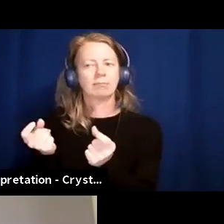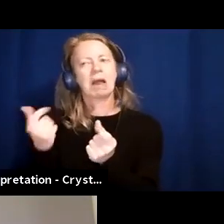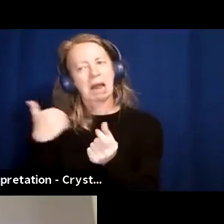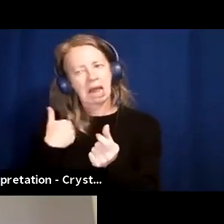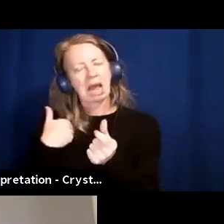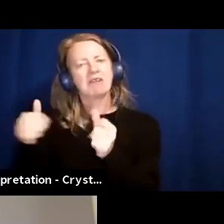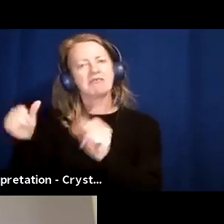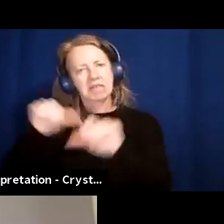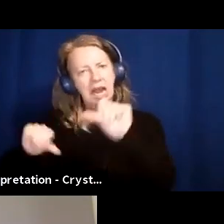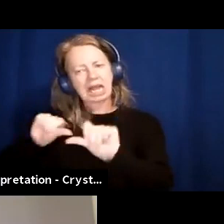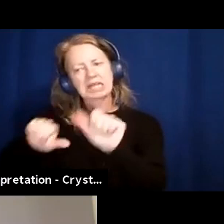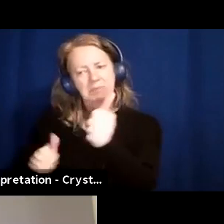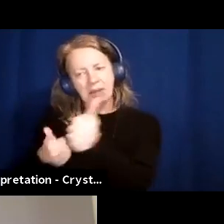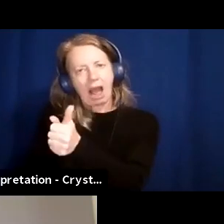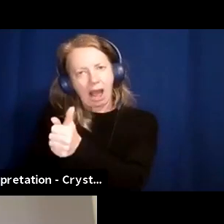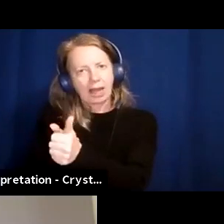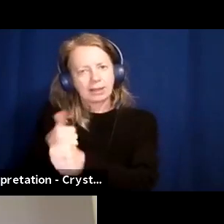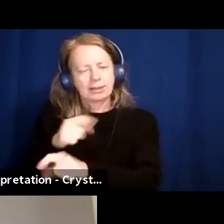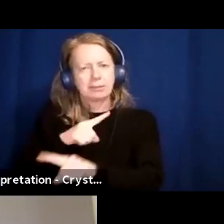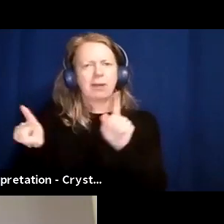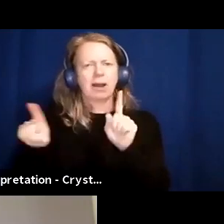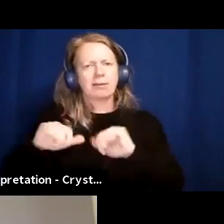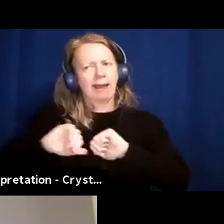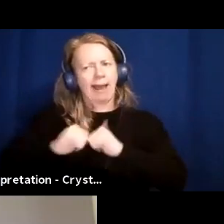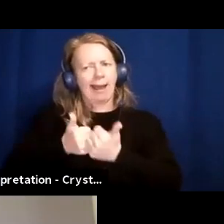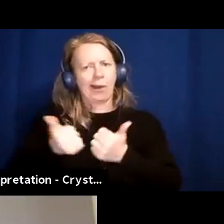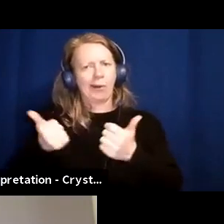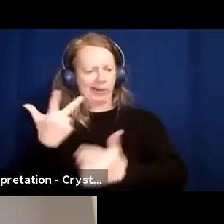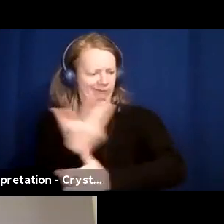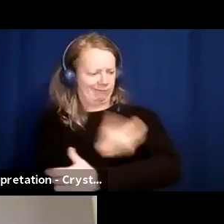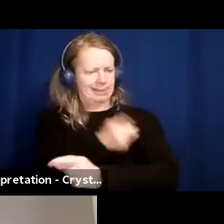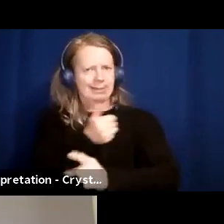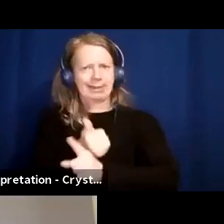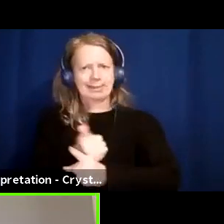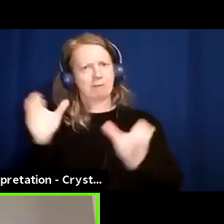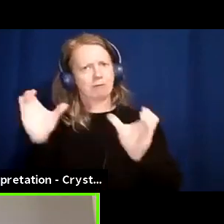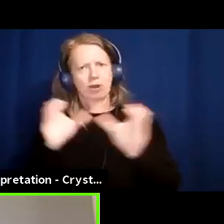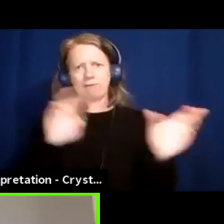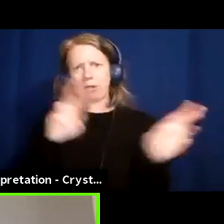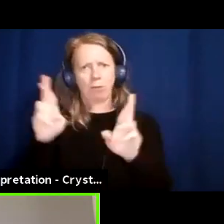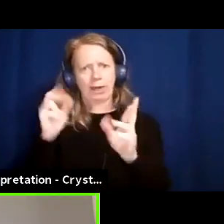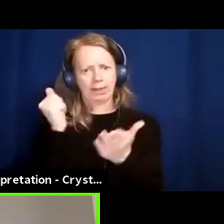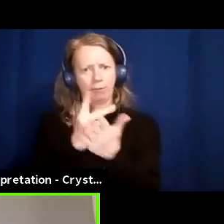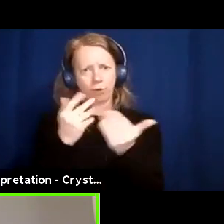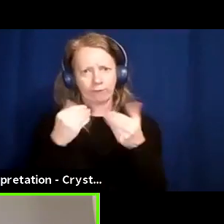is it certified? How did it end up in our world? Yeah,